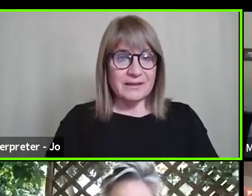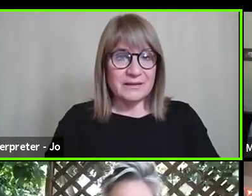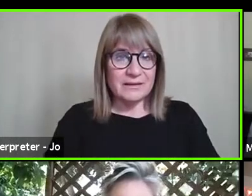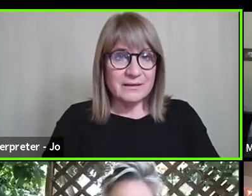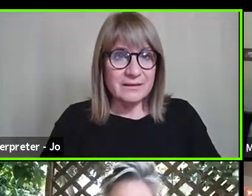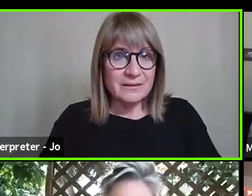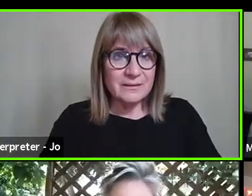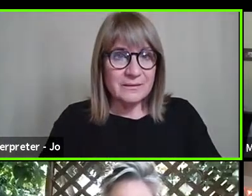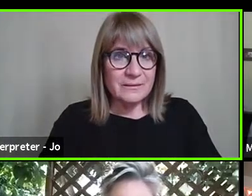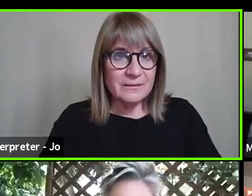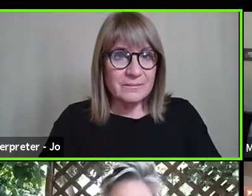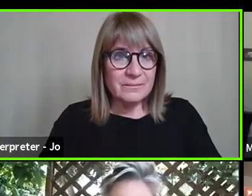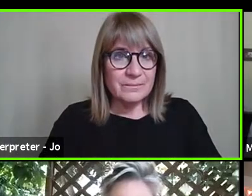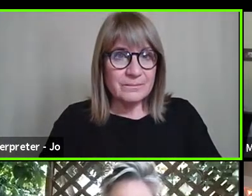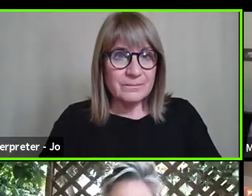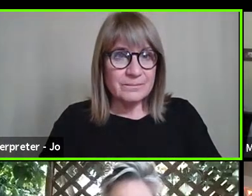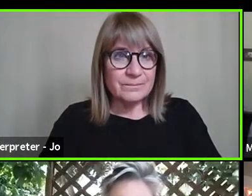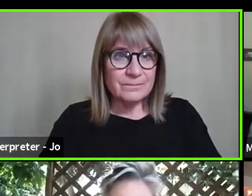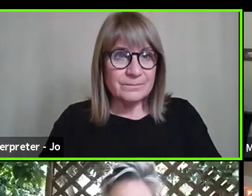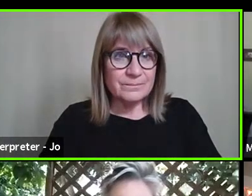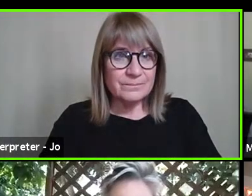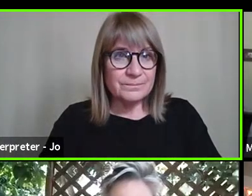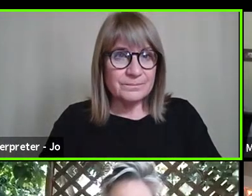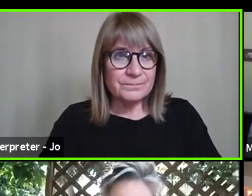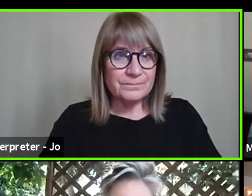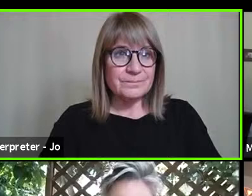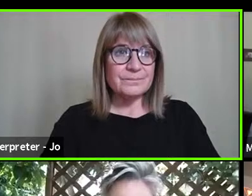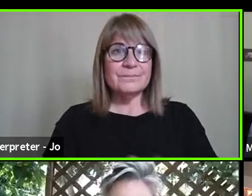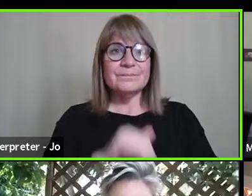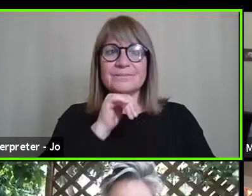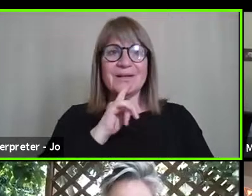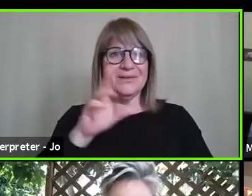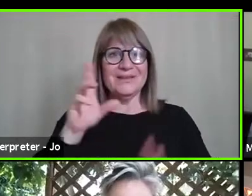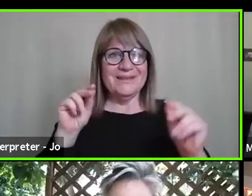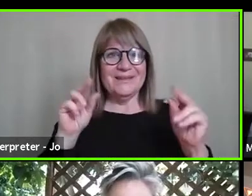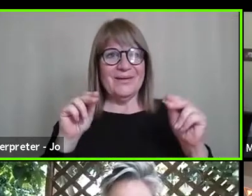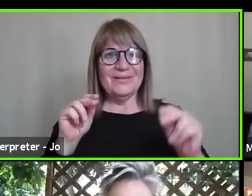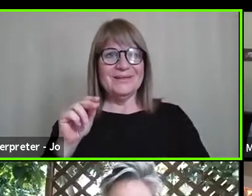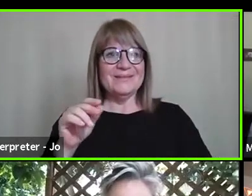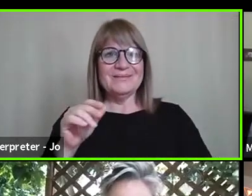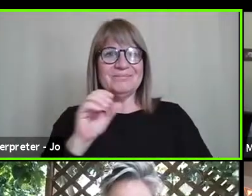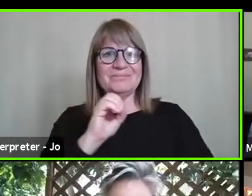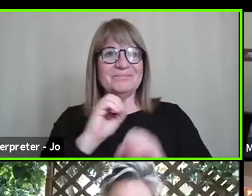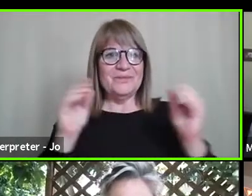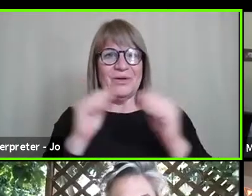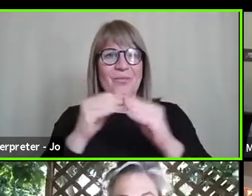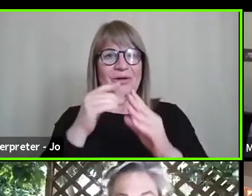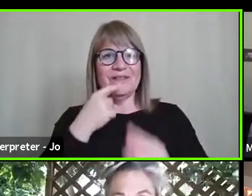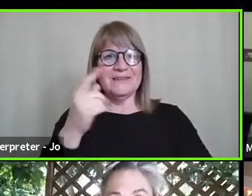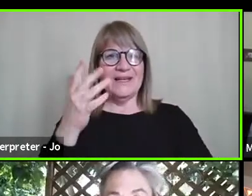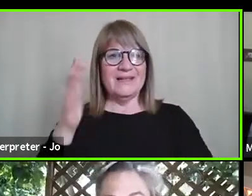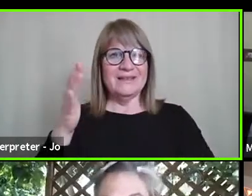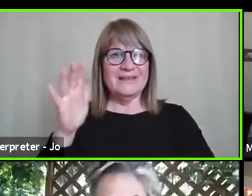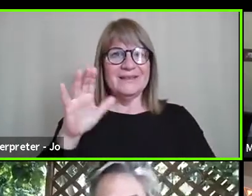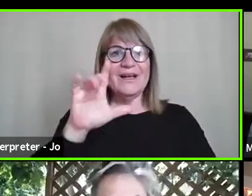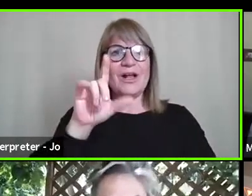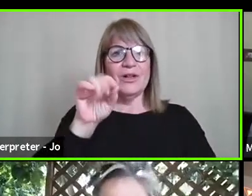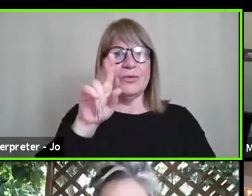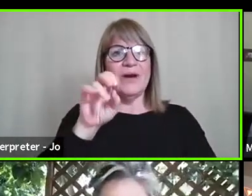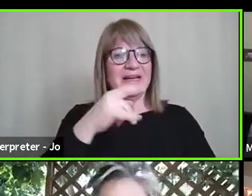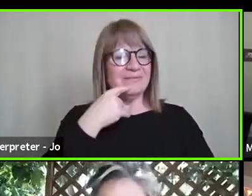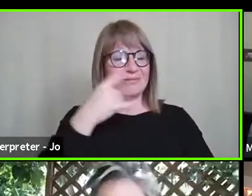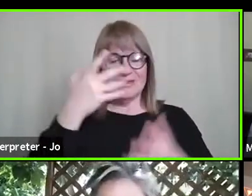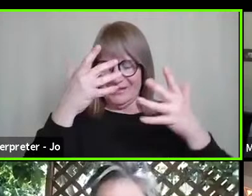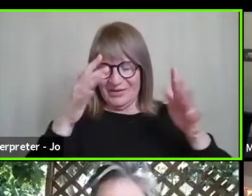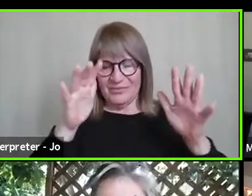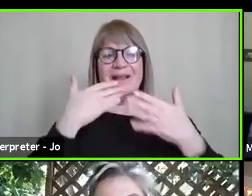else yeah not earlier yeah oh i don't have anything additional lorena i covered it very thoroughly thank